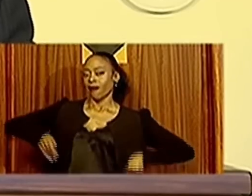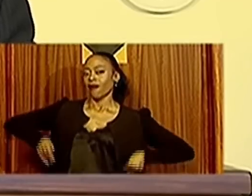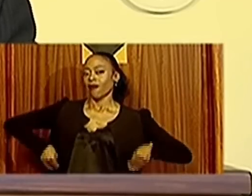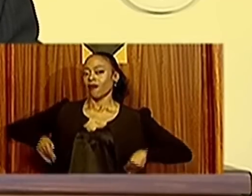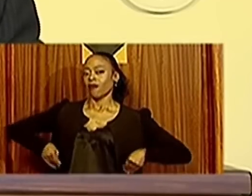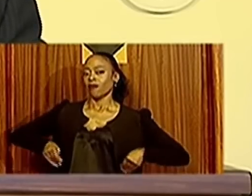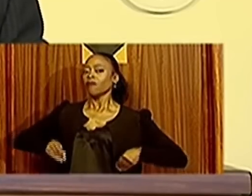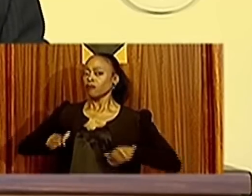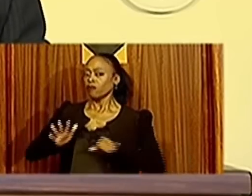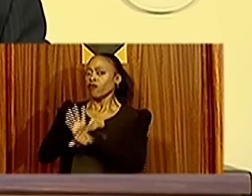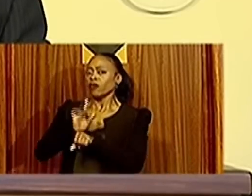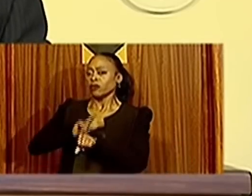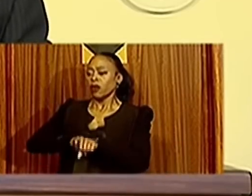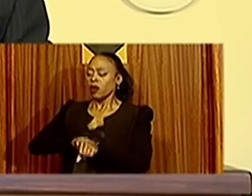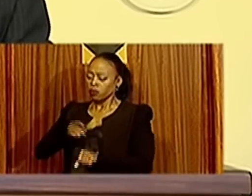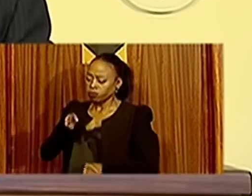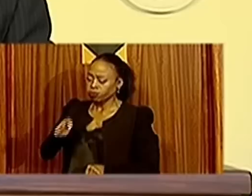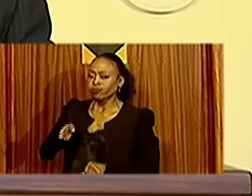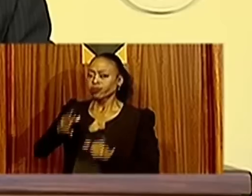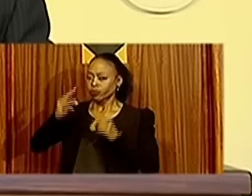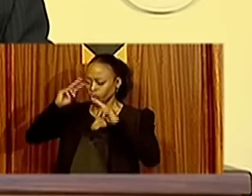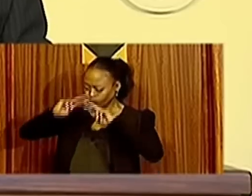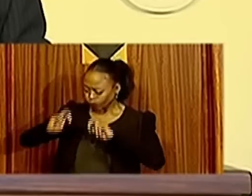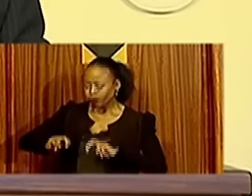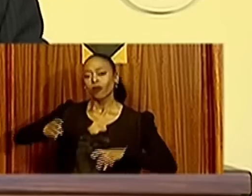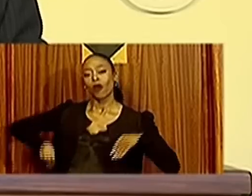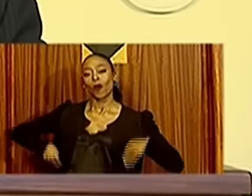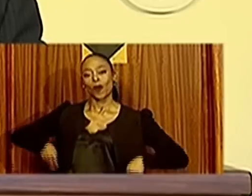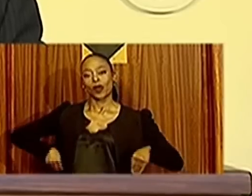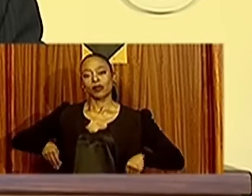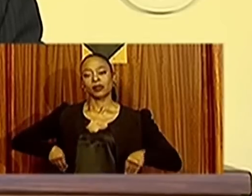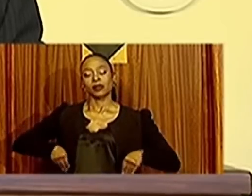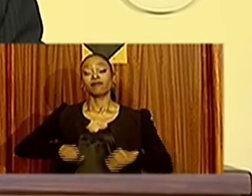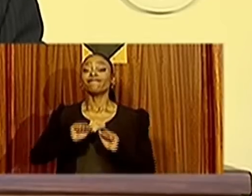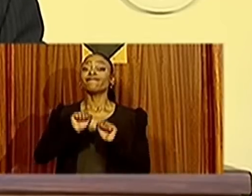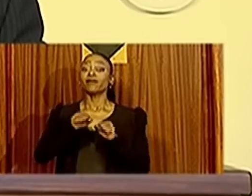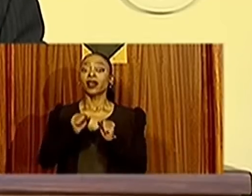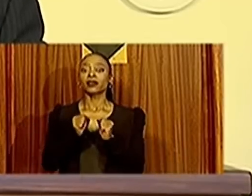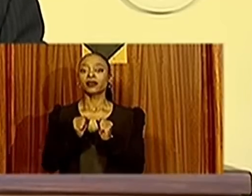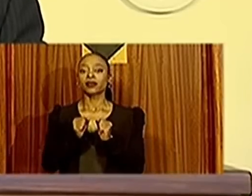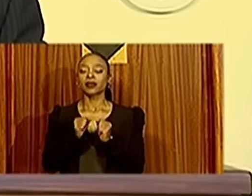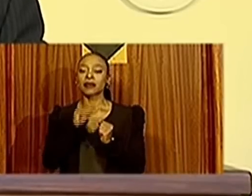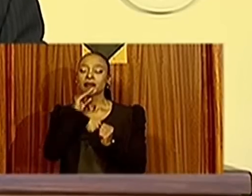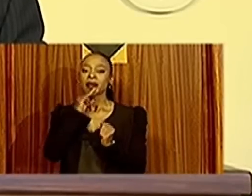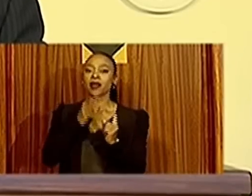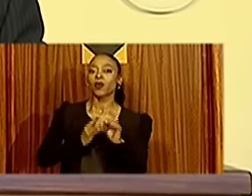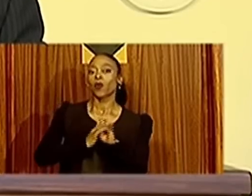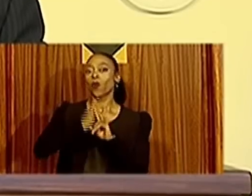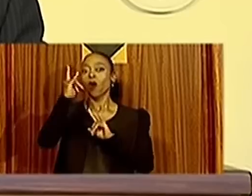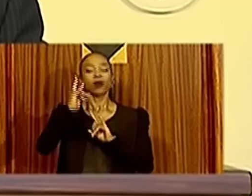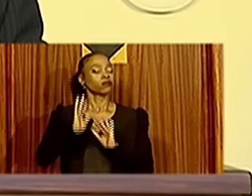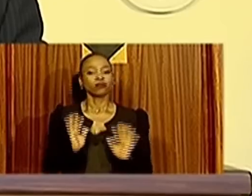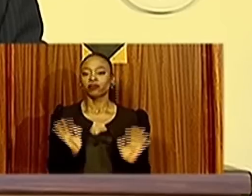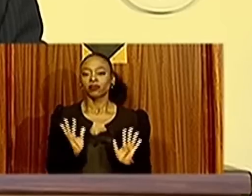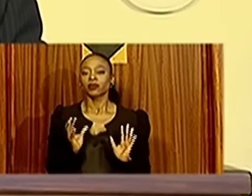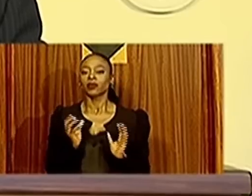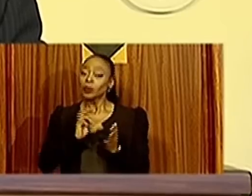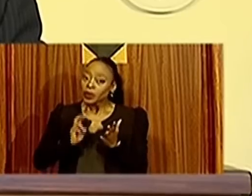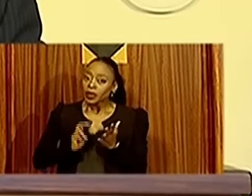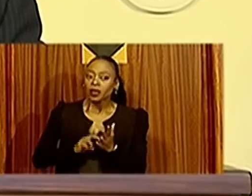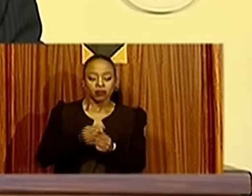permanent entity. There is still much that we need to do to end corruption in our